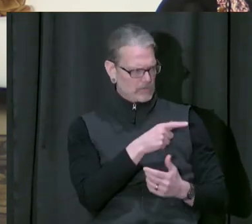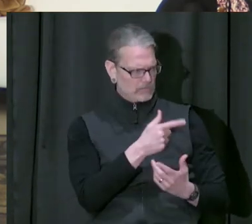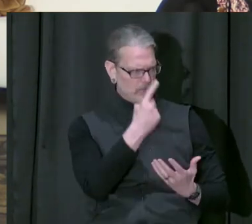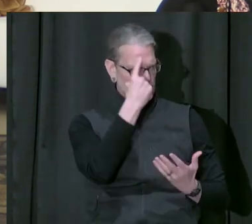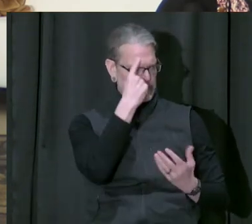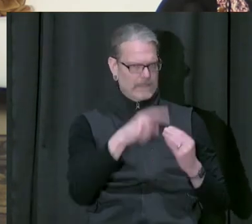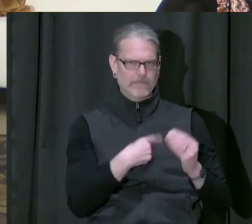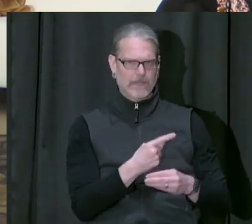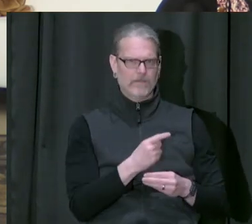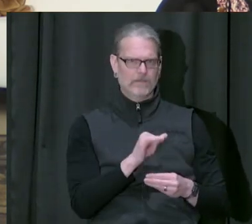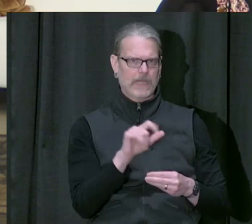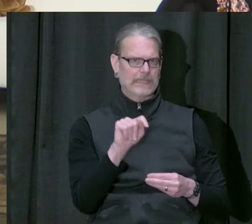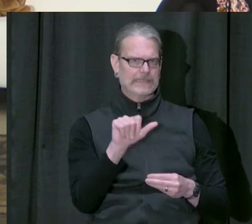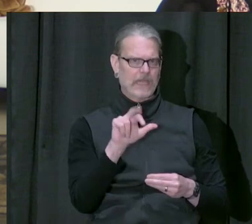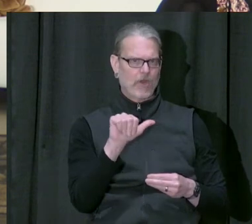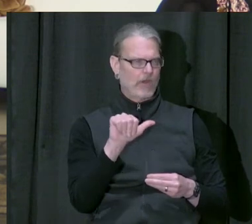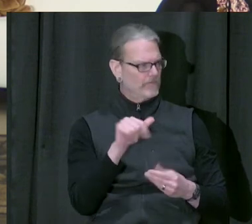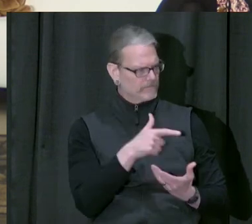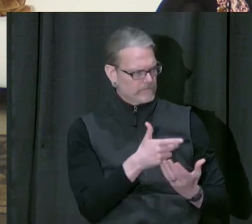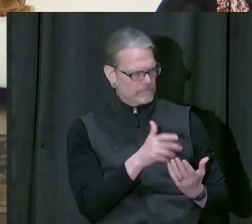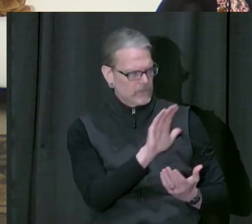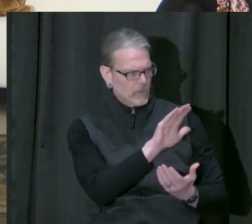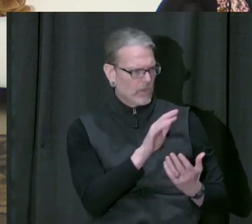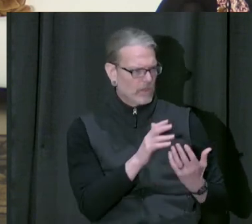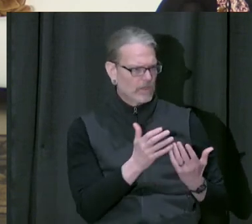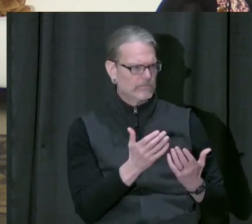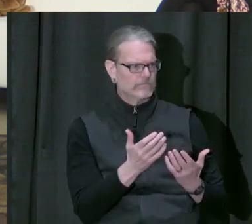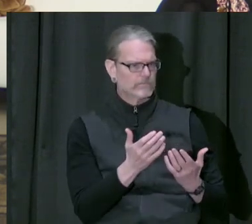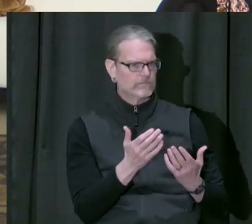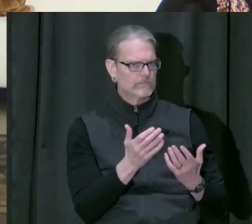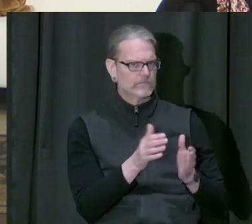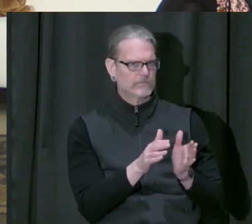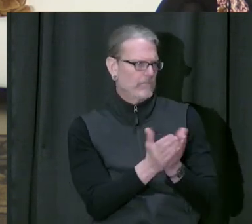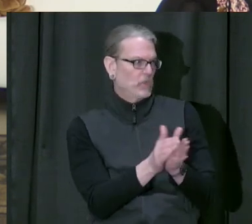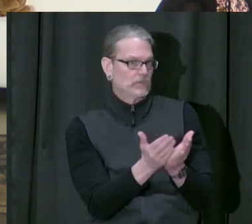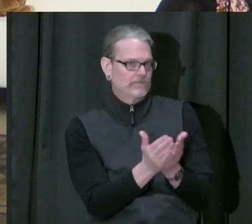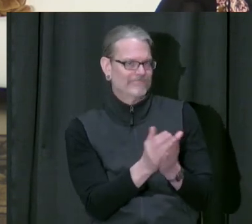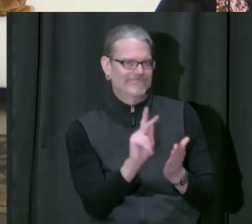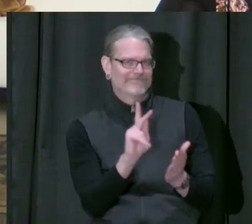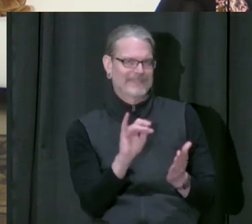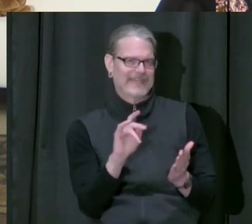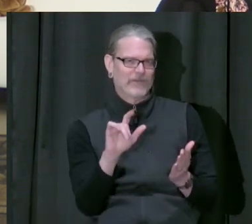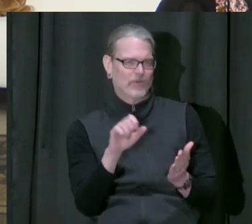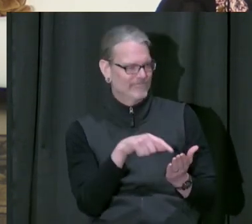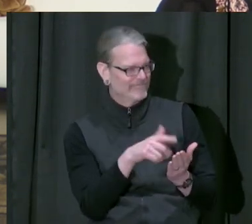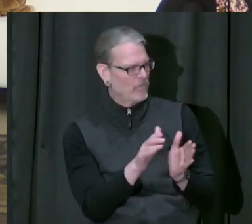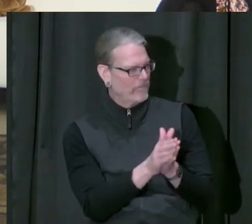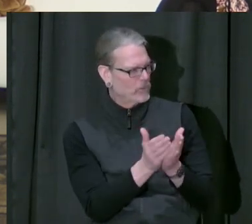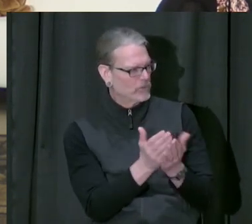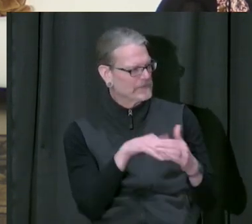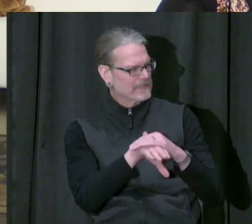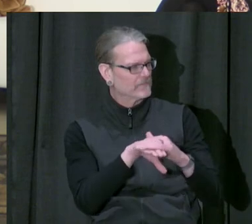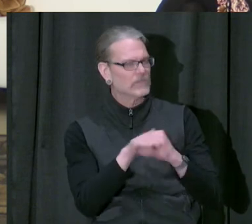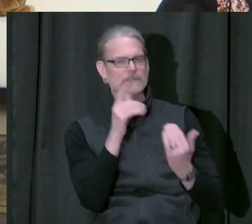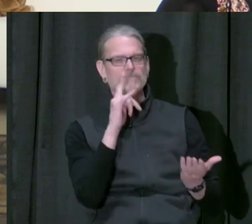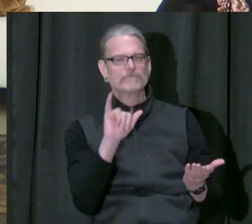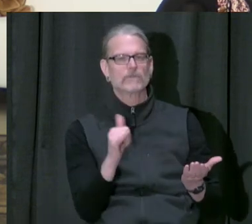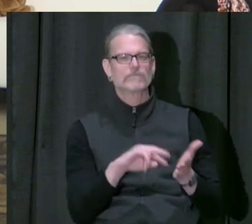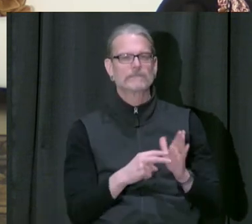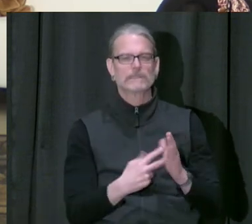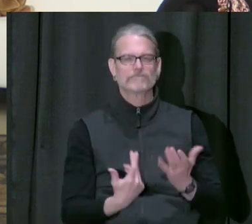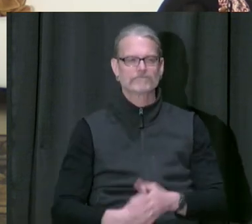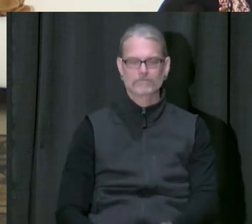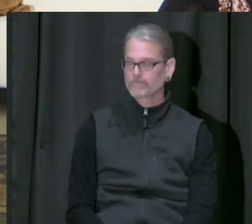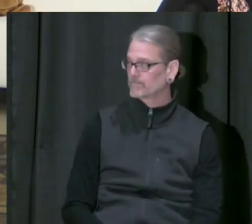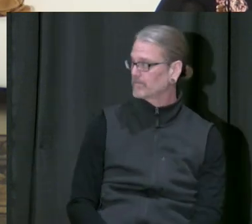think about this from your from books. What does book accessibility mean?